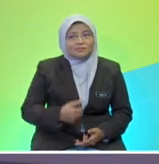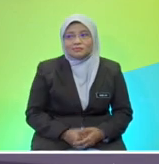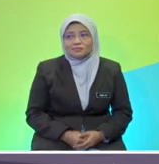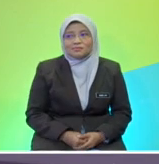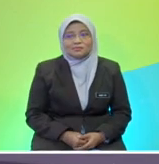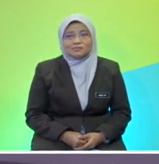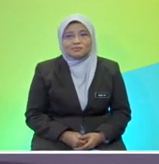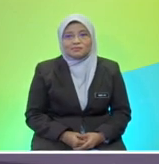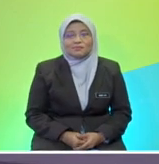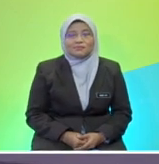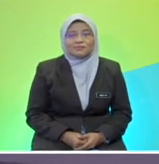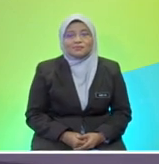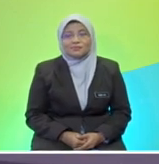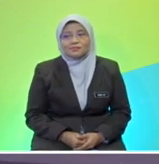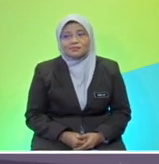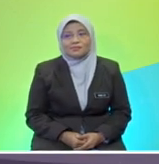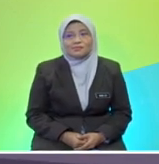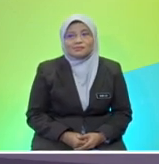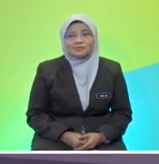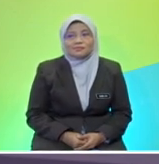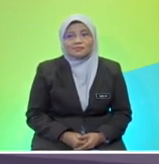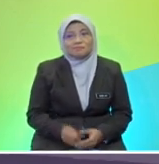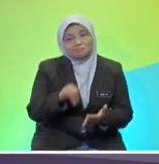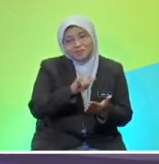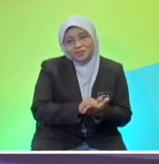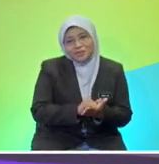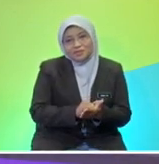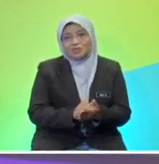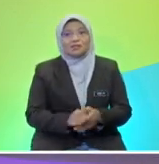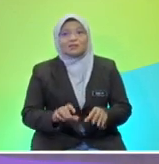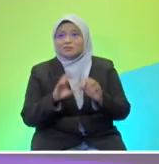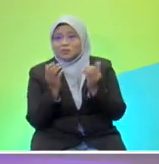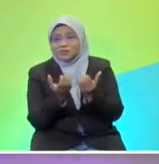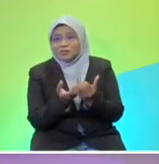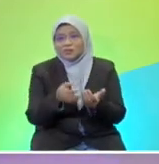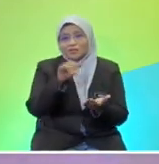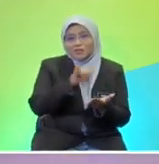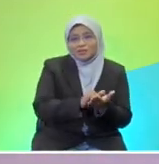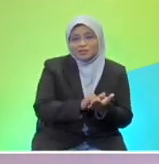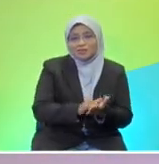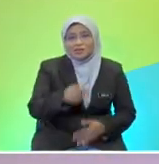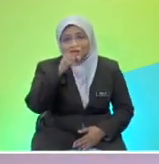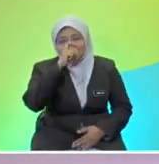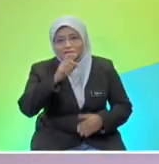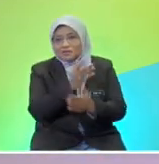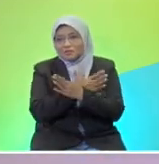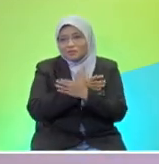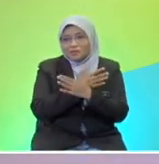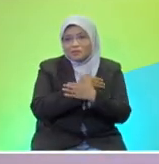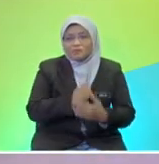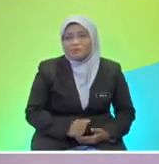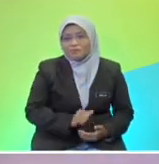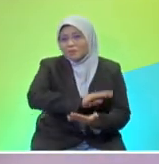Okay, honey, if you can join us. This is a train, this is a ball, this is a teddy, this is a doll. All